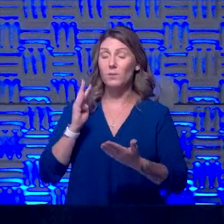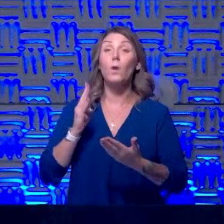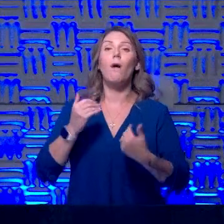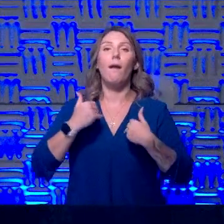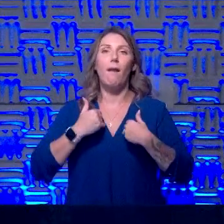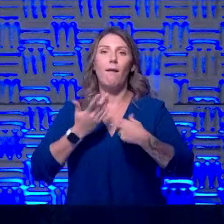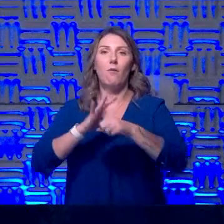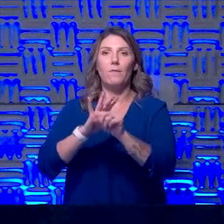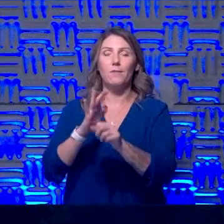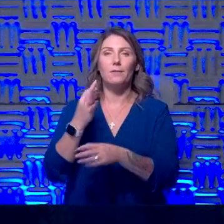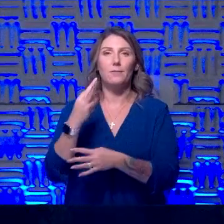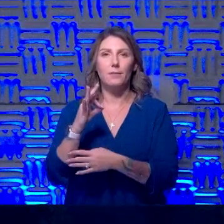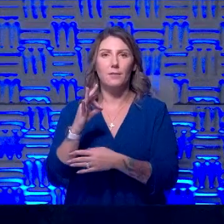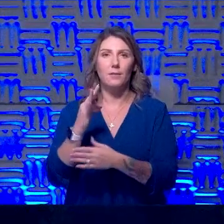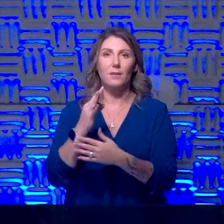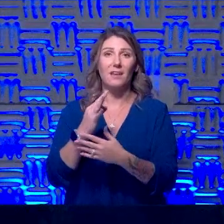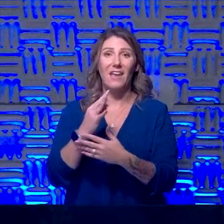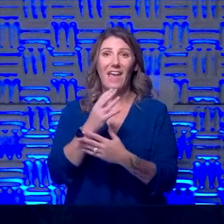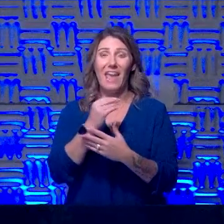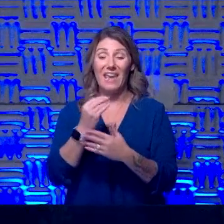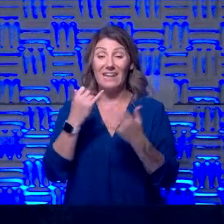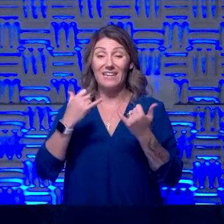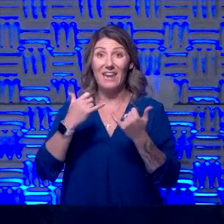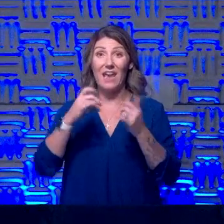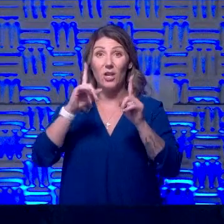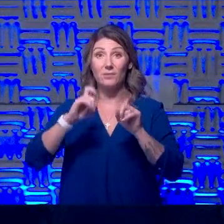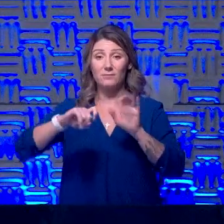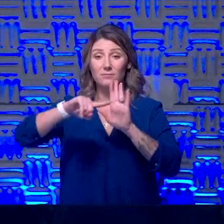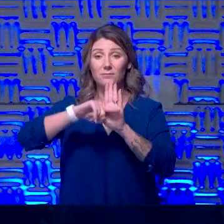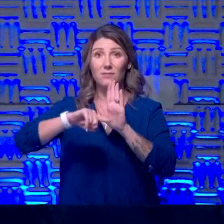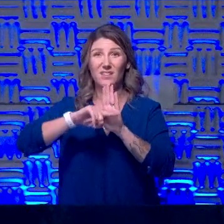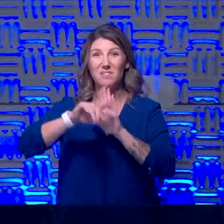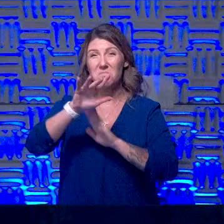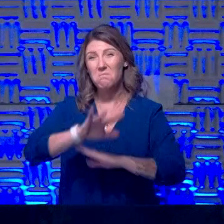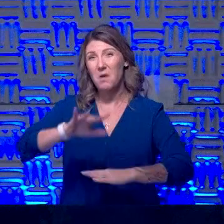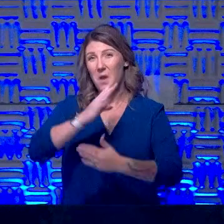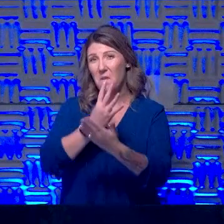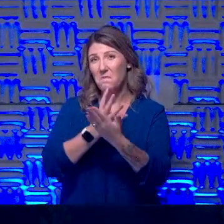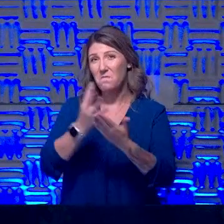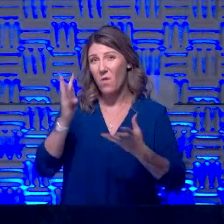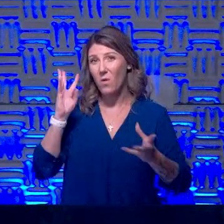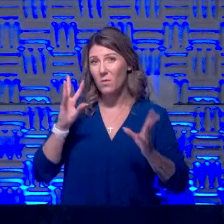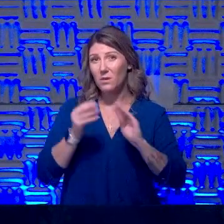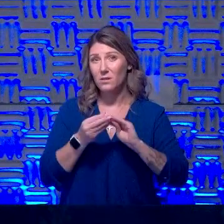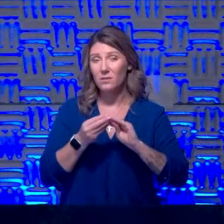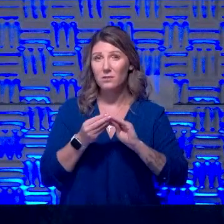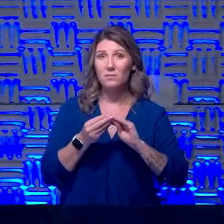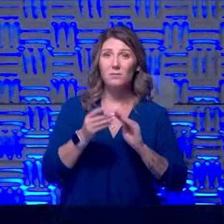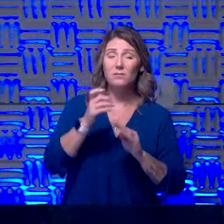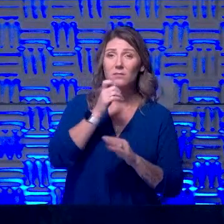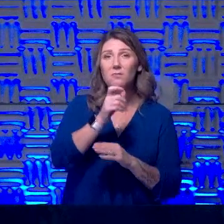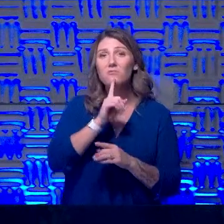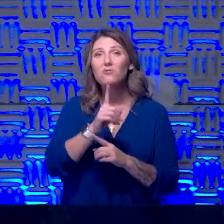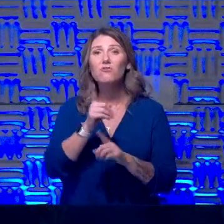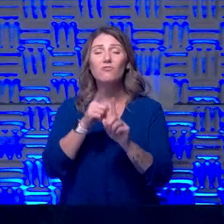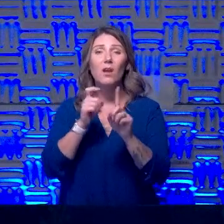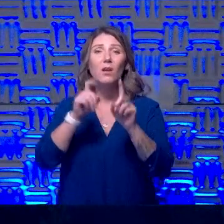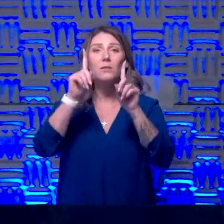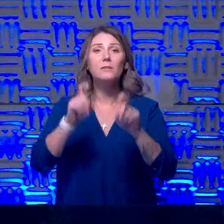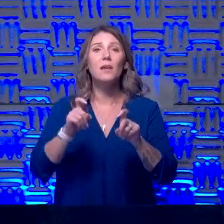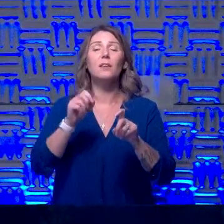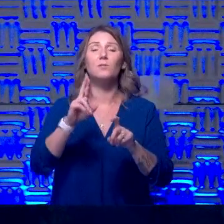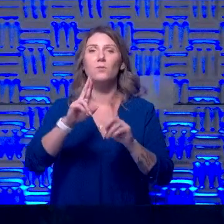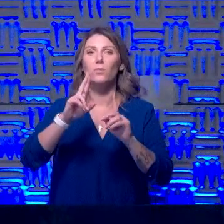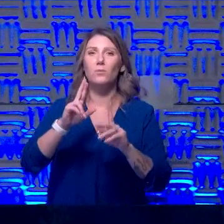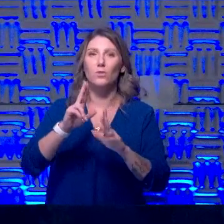had COVID, and now she is tested negative, and it's been about 4 weeks. Unclear if it's from the test or when she originally got it.